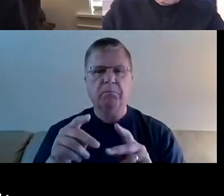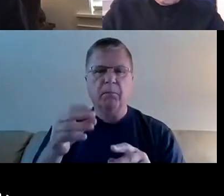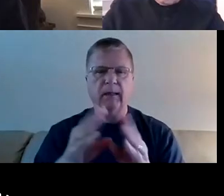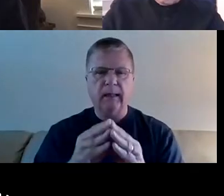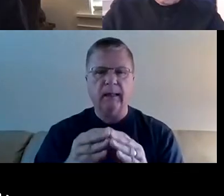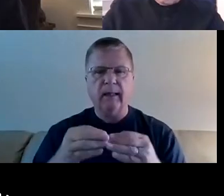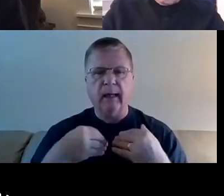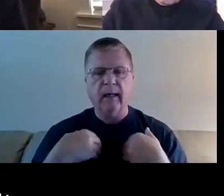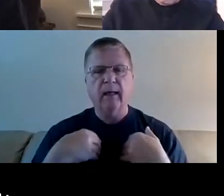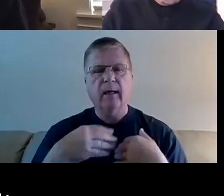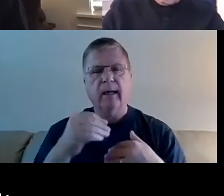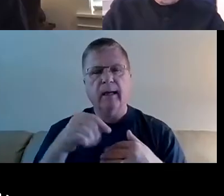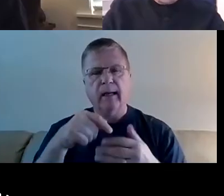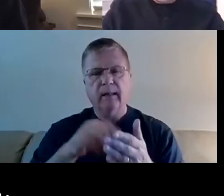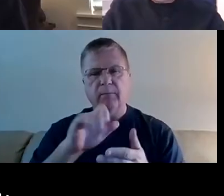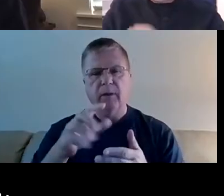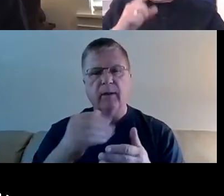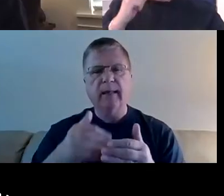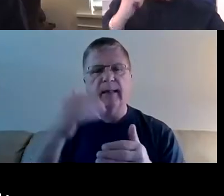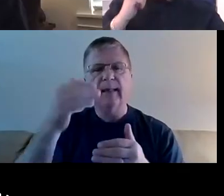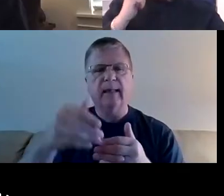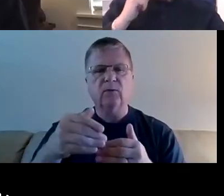to the nomination of this property by the owner.